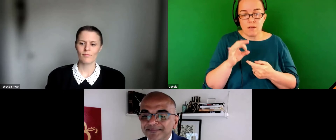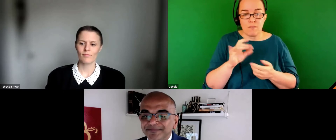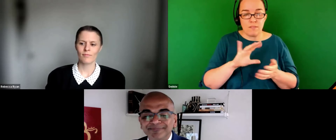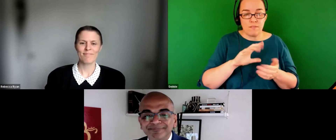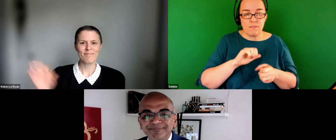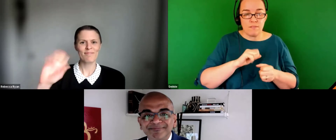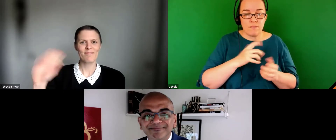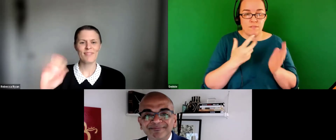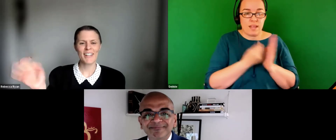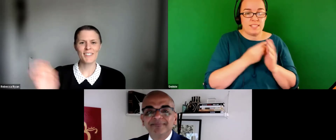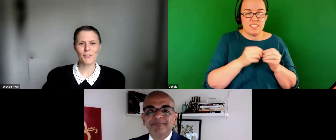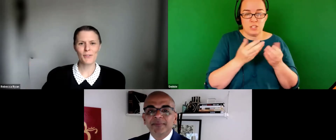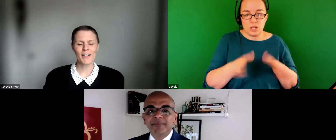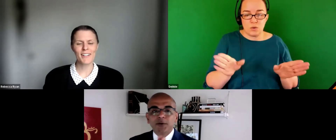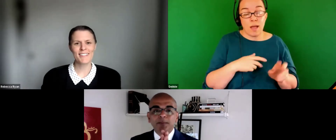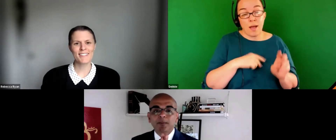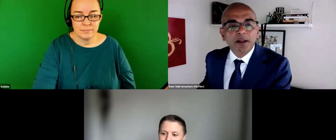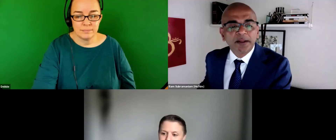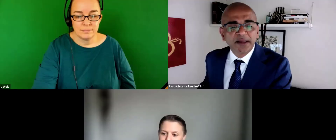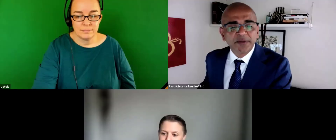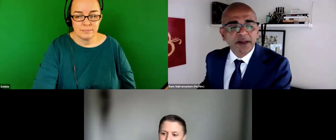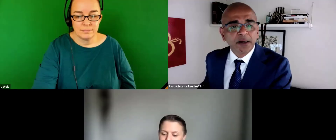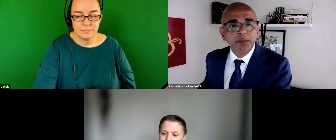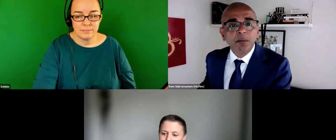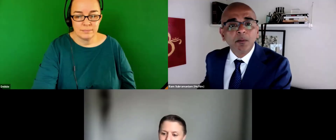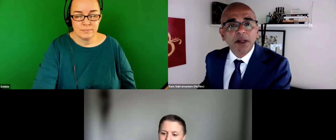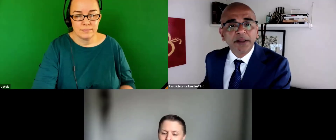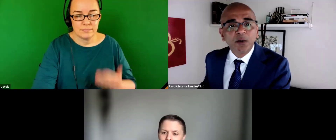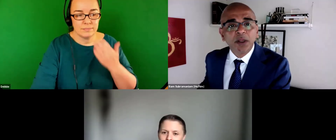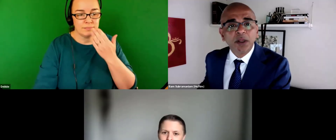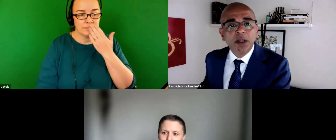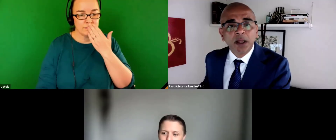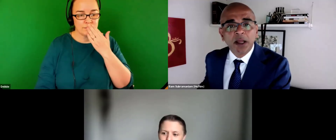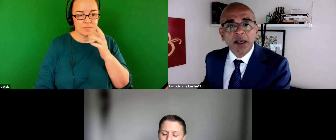there. Thanks, everyone. Thank you. Thanks, Rebecca.